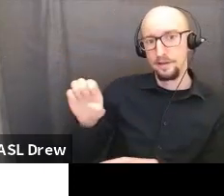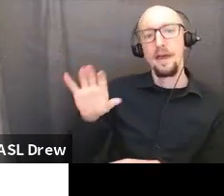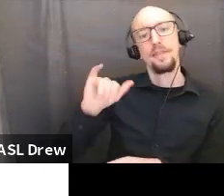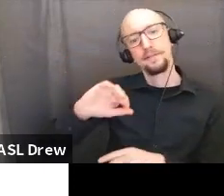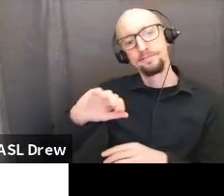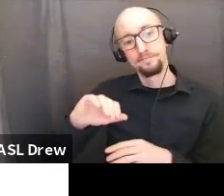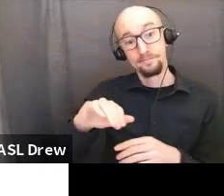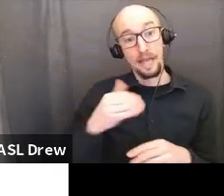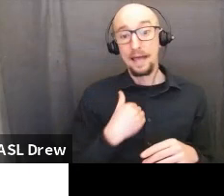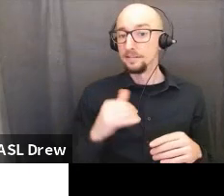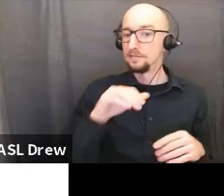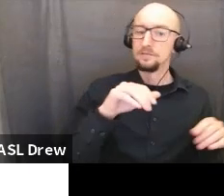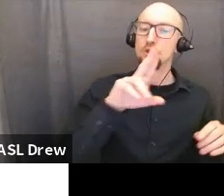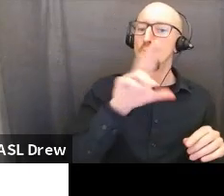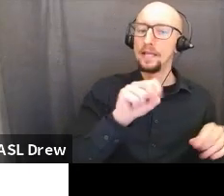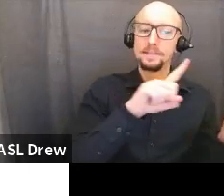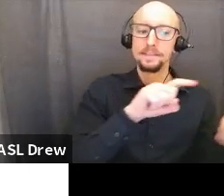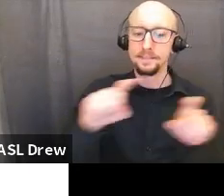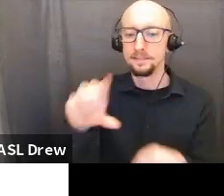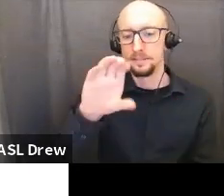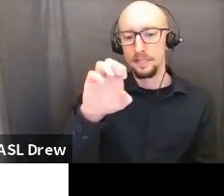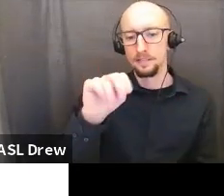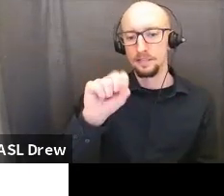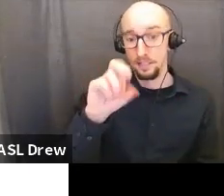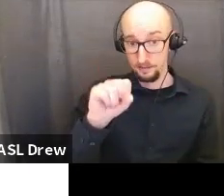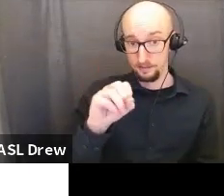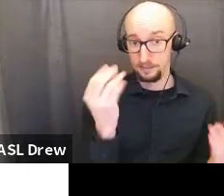data with individual family data.